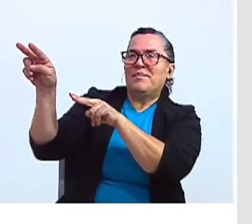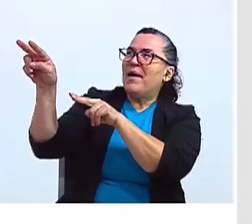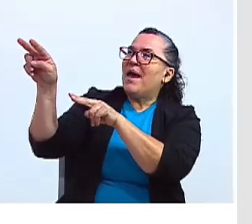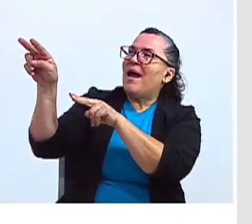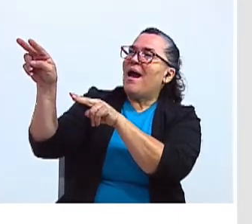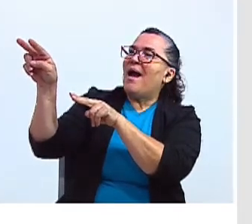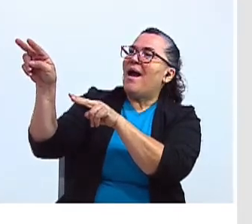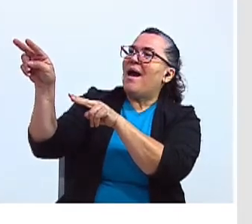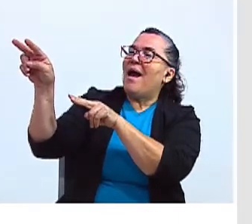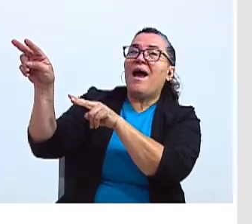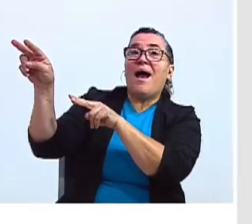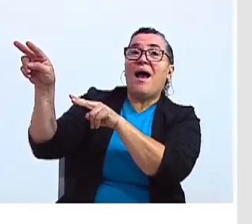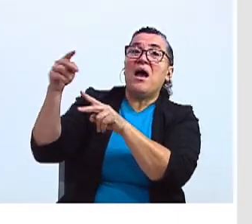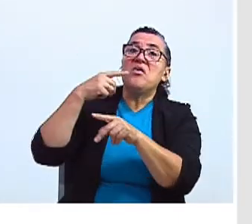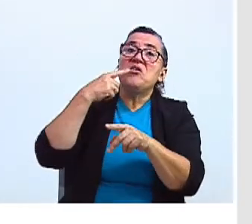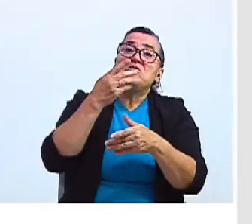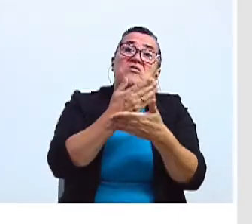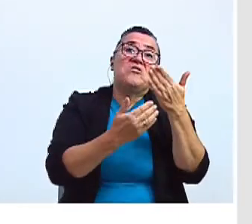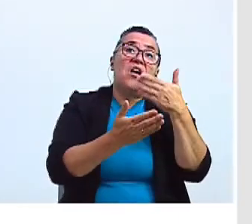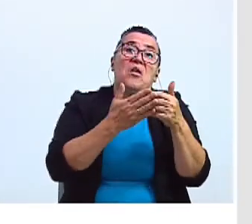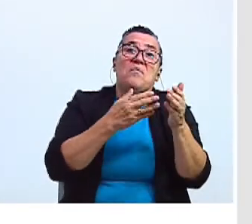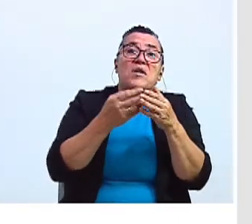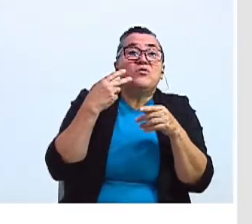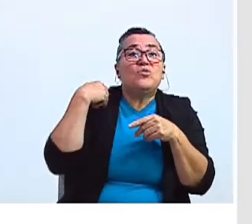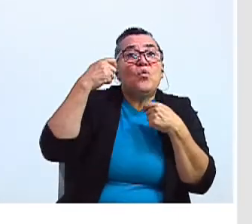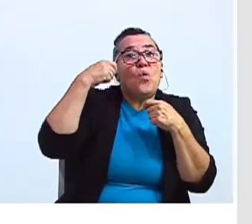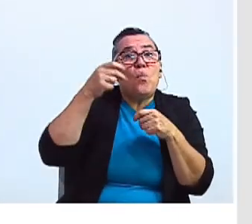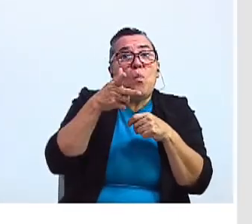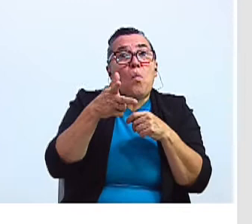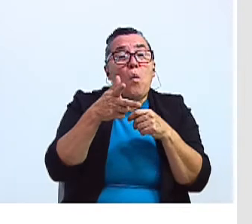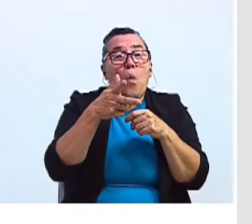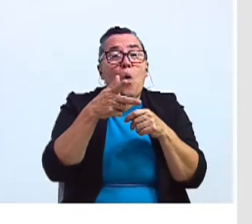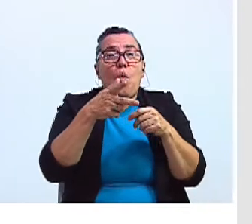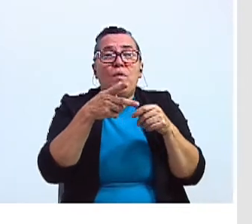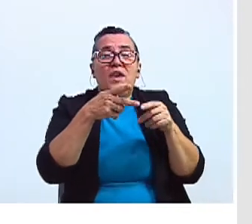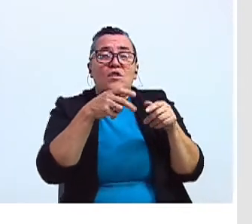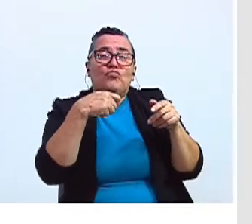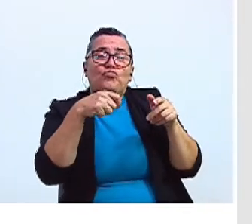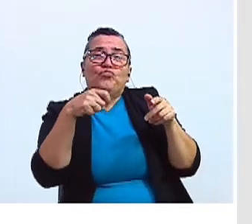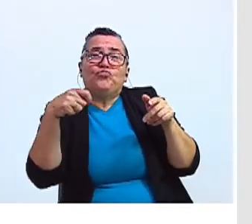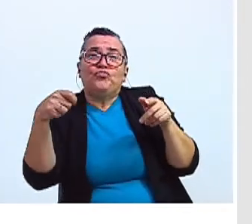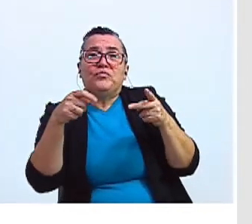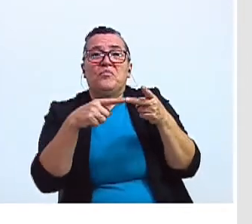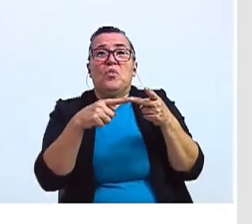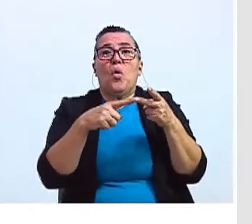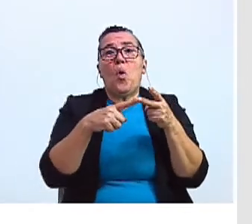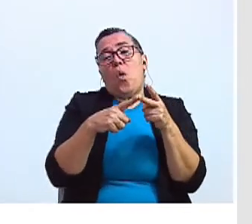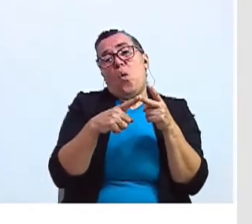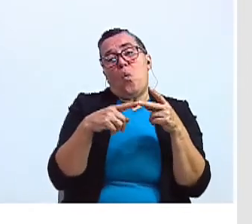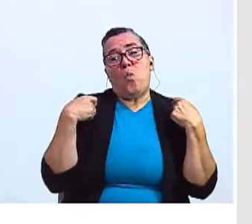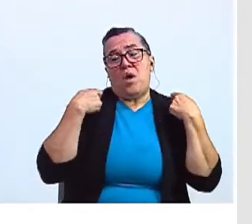says maybe a movie marathon, a costume party, play video